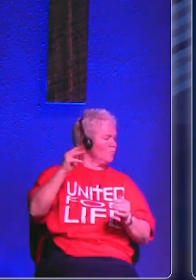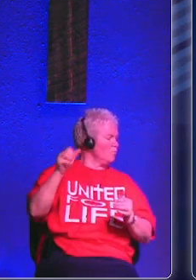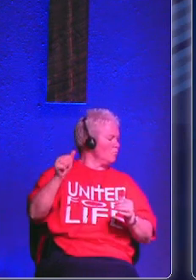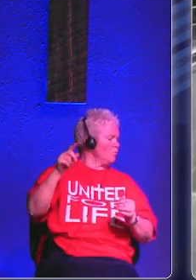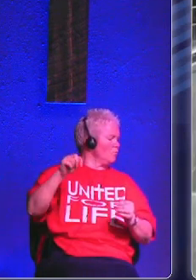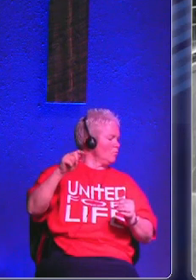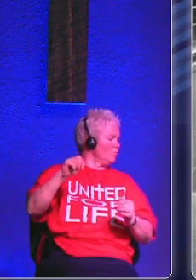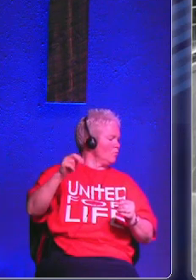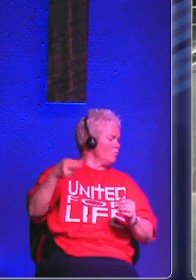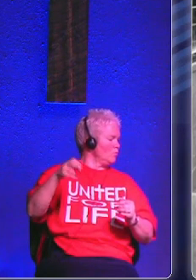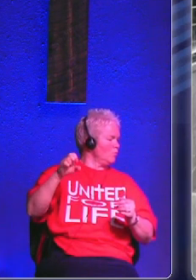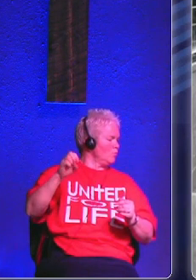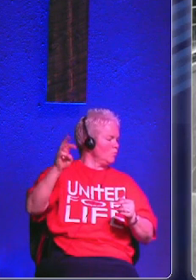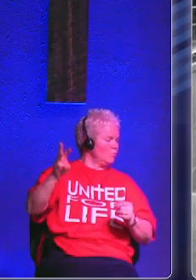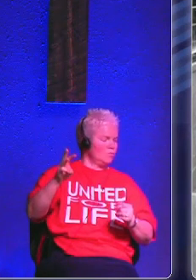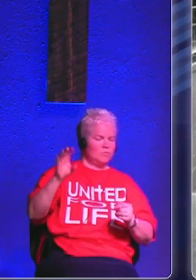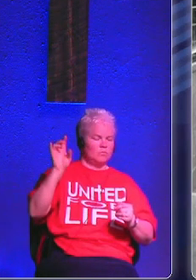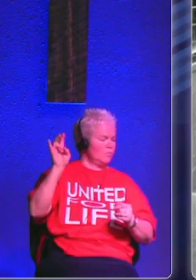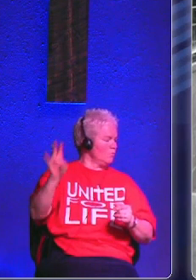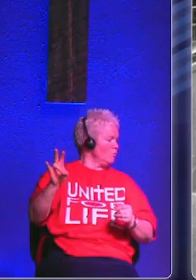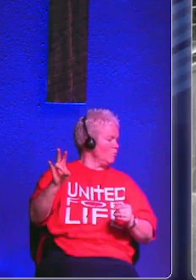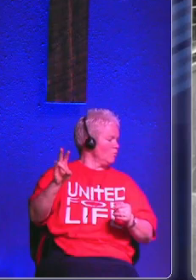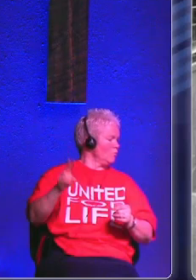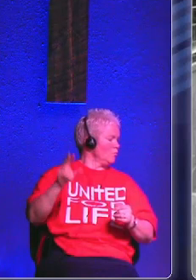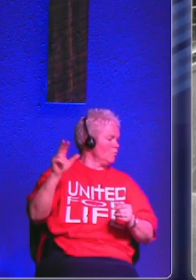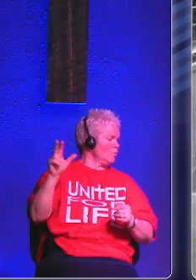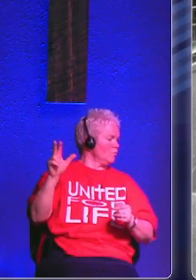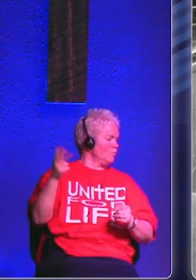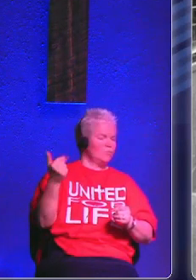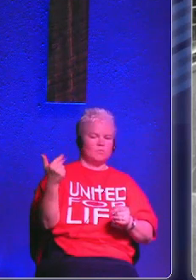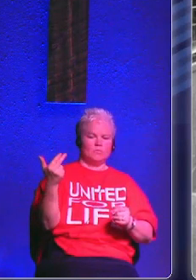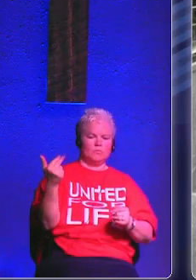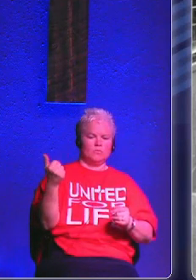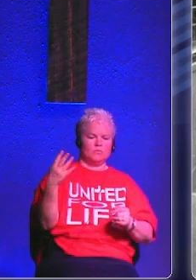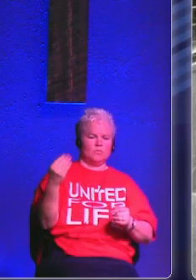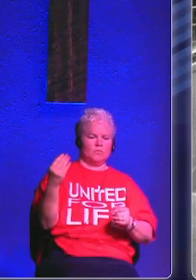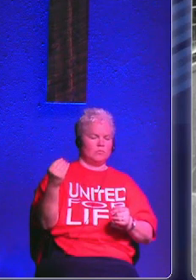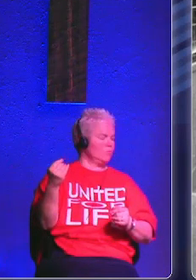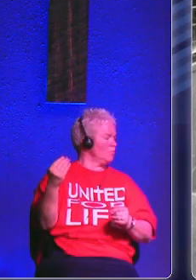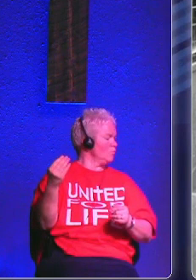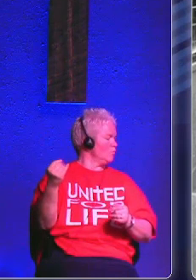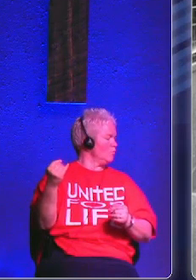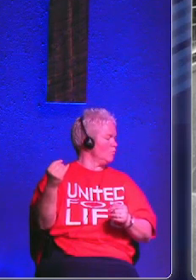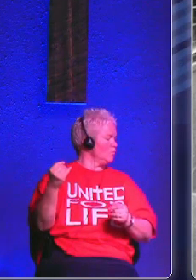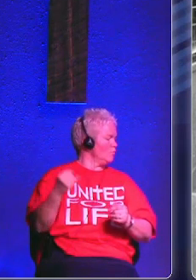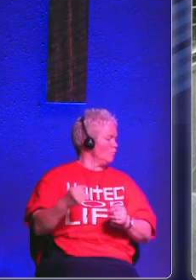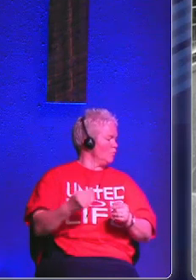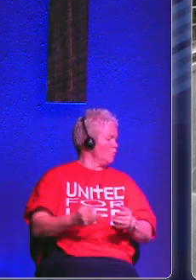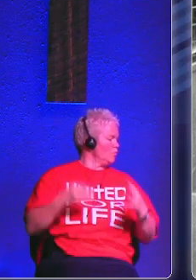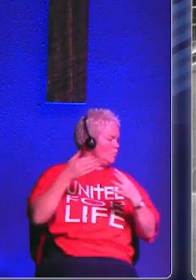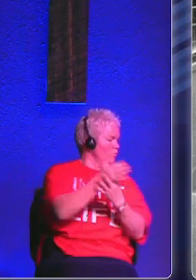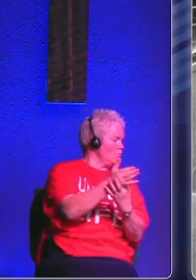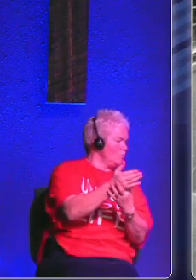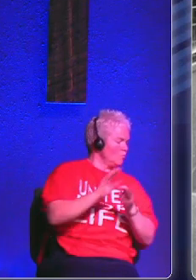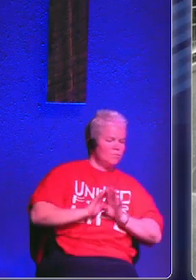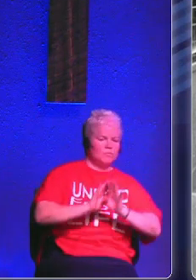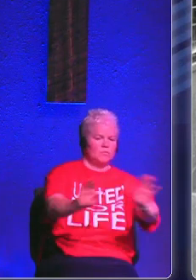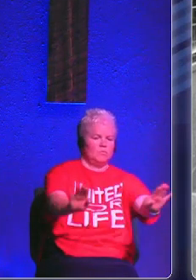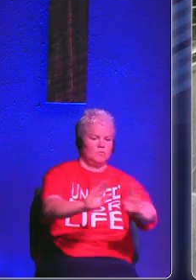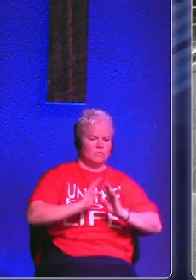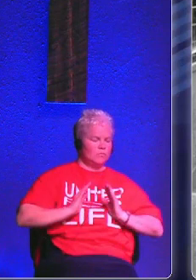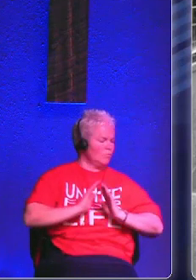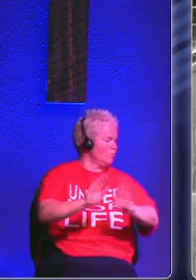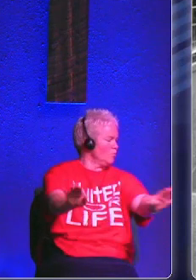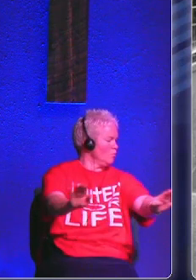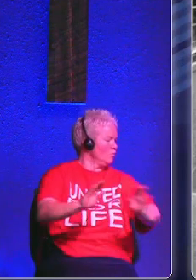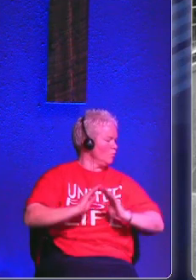Matthew 7, 13 and 14. Enter through the narrow gate. For wide is the gate, and broad and easy to